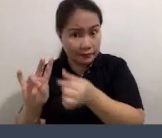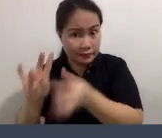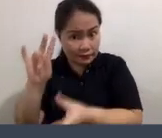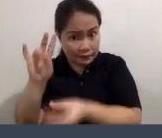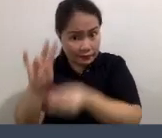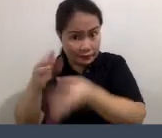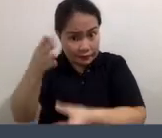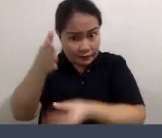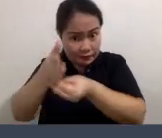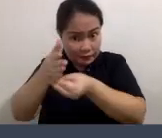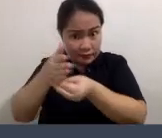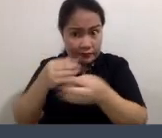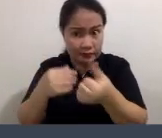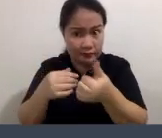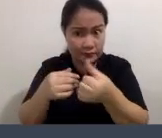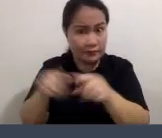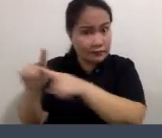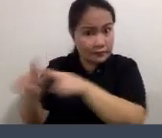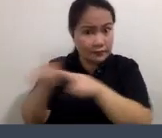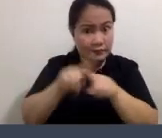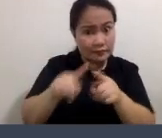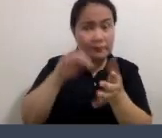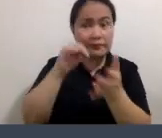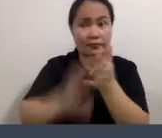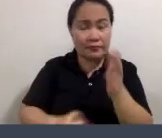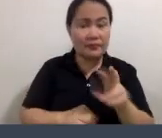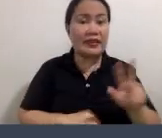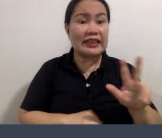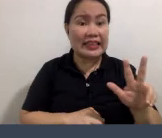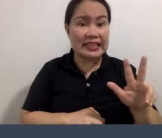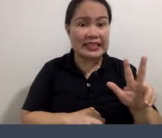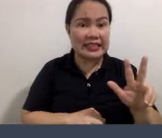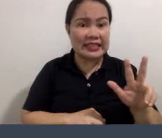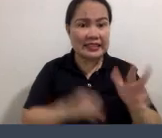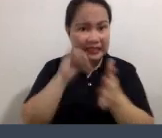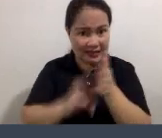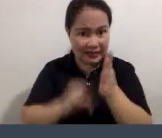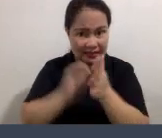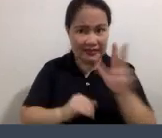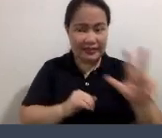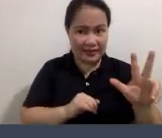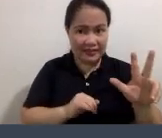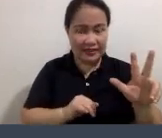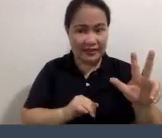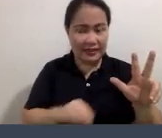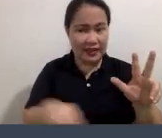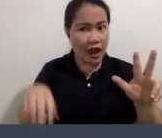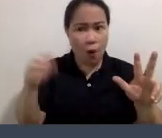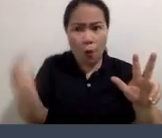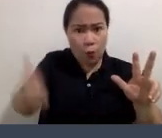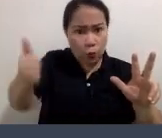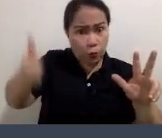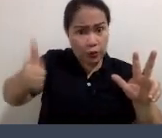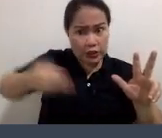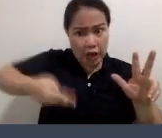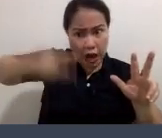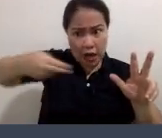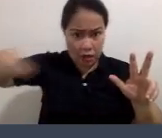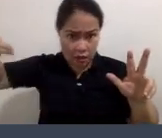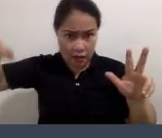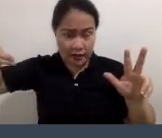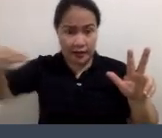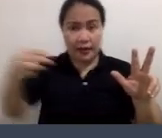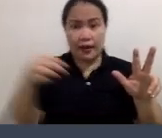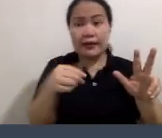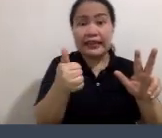plus 10. So, different signs ulit to. So, different sign, subtract. Okay, so, 7 and 10, that is 3. And then, mas